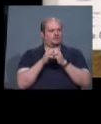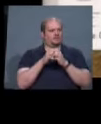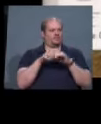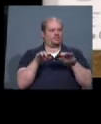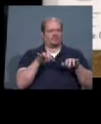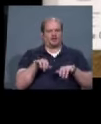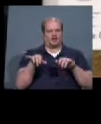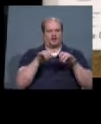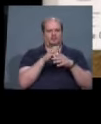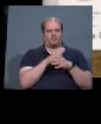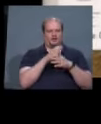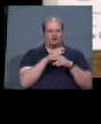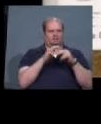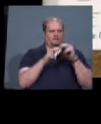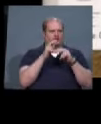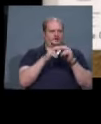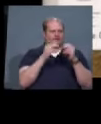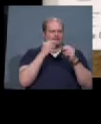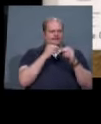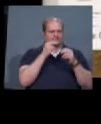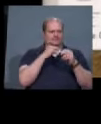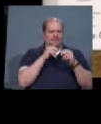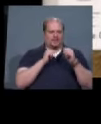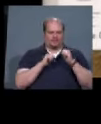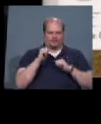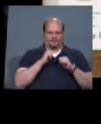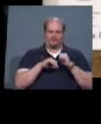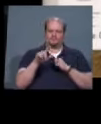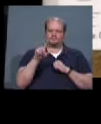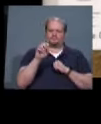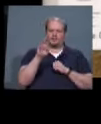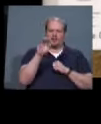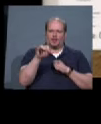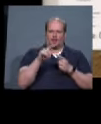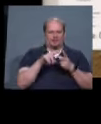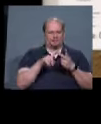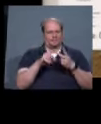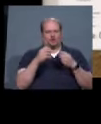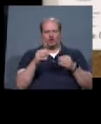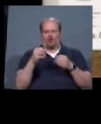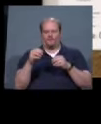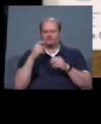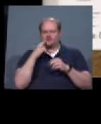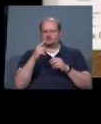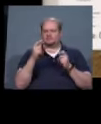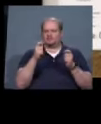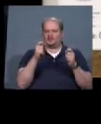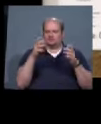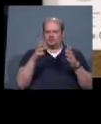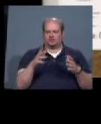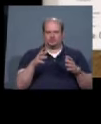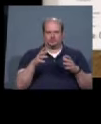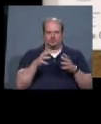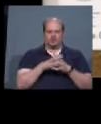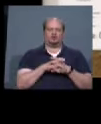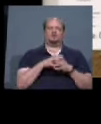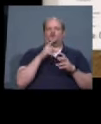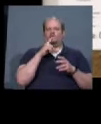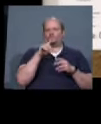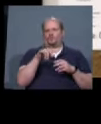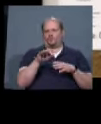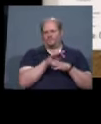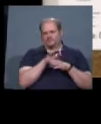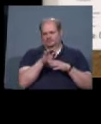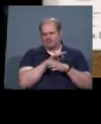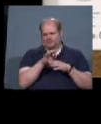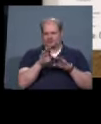common areas building, which where the dining, theater, lobby, offices for the management of the